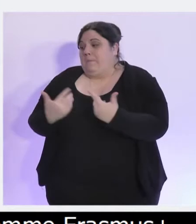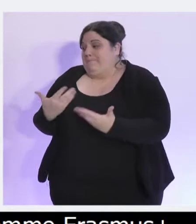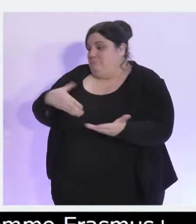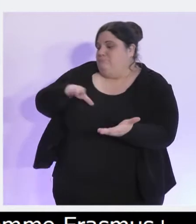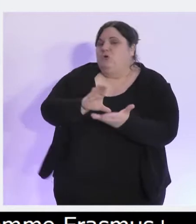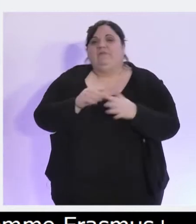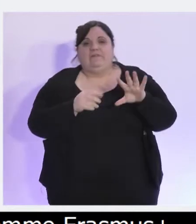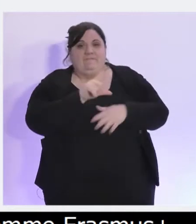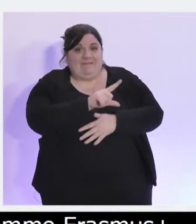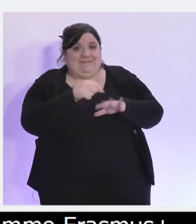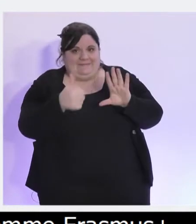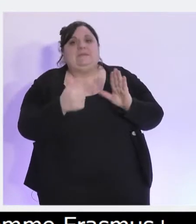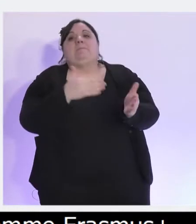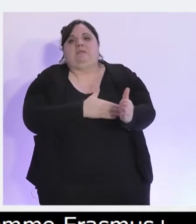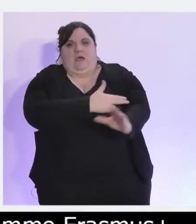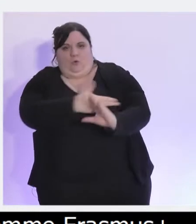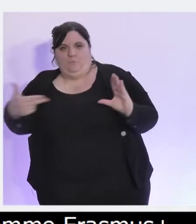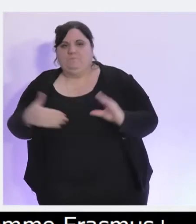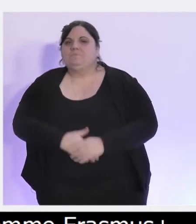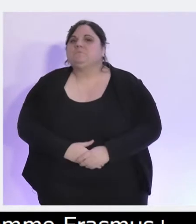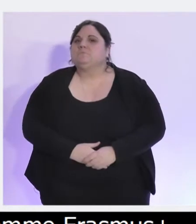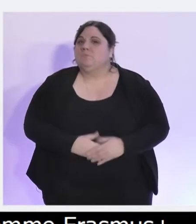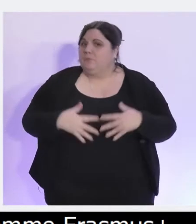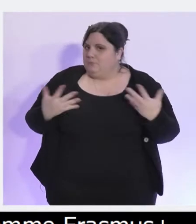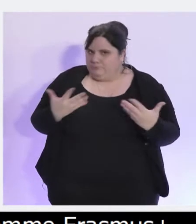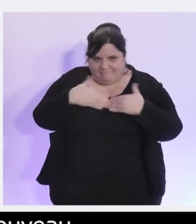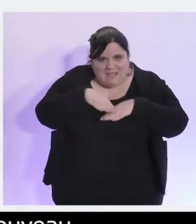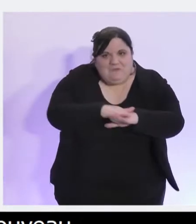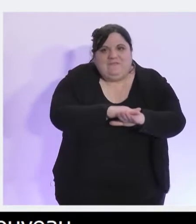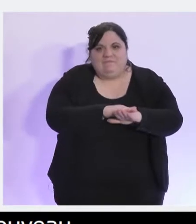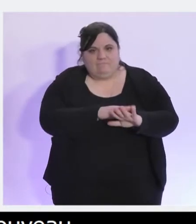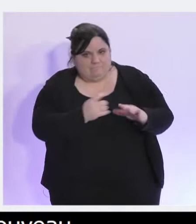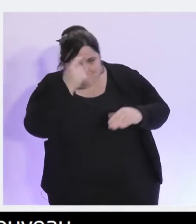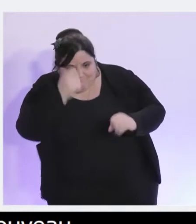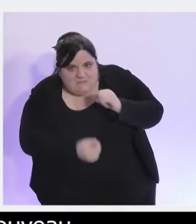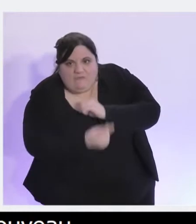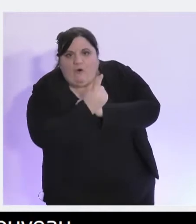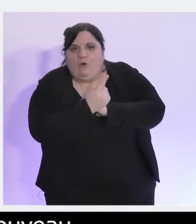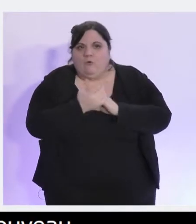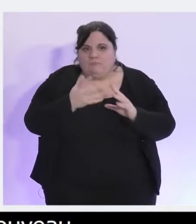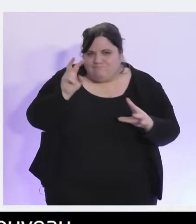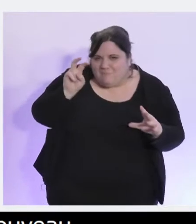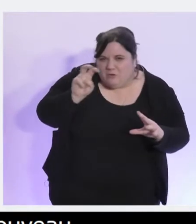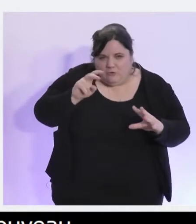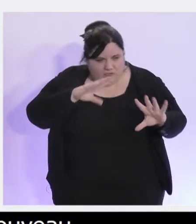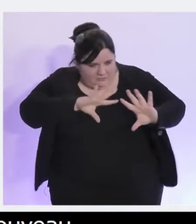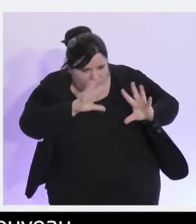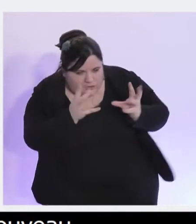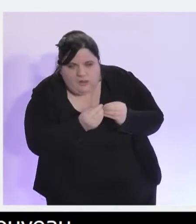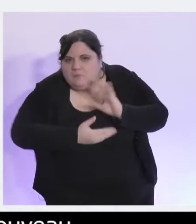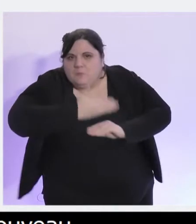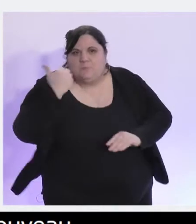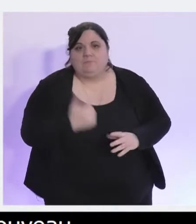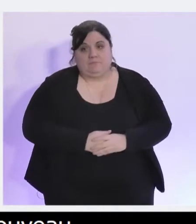more innovative, but also more digital and more ecological. So it provides for the